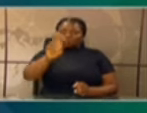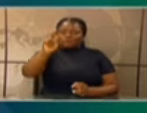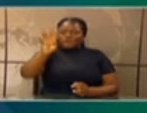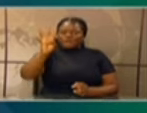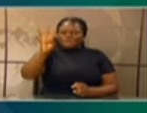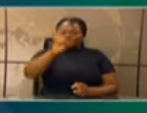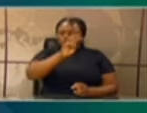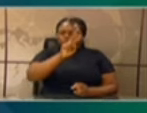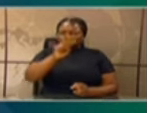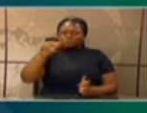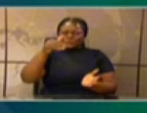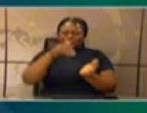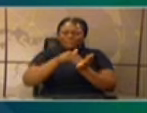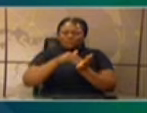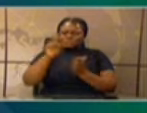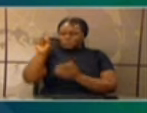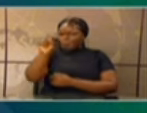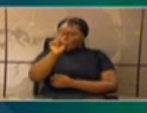422,100.